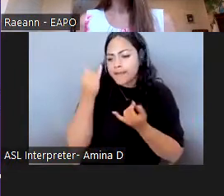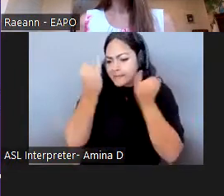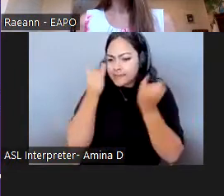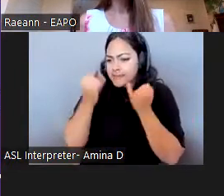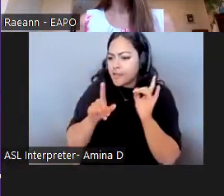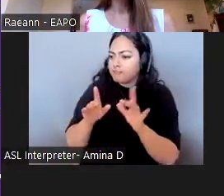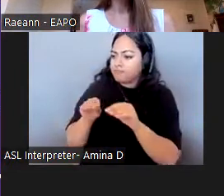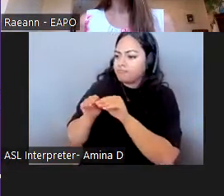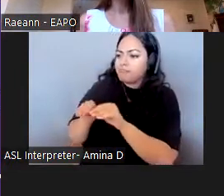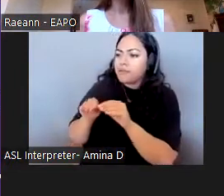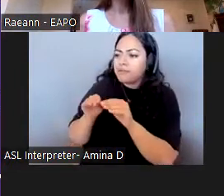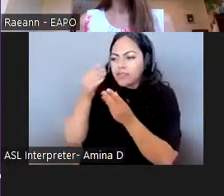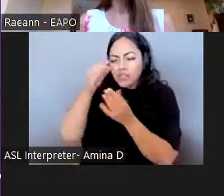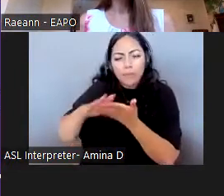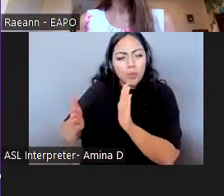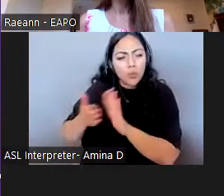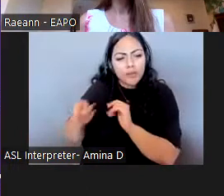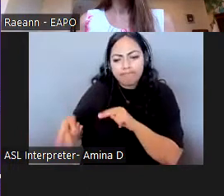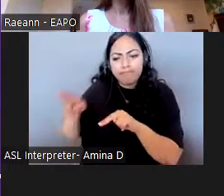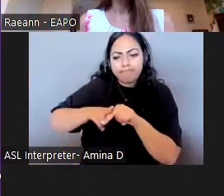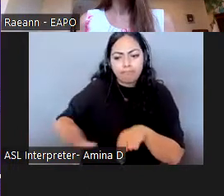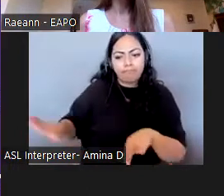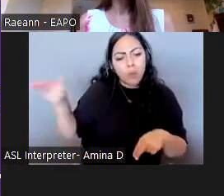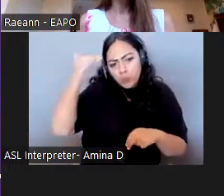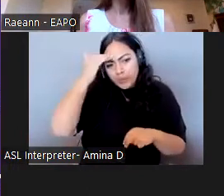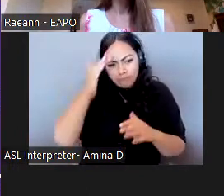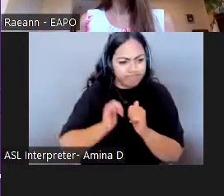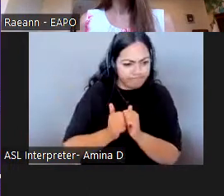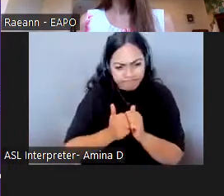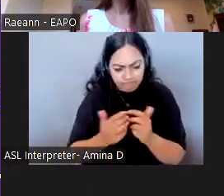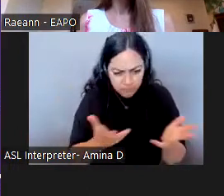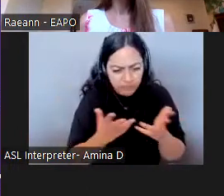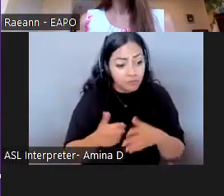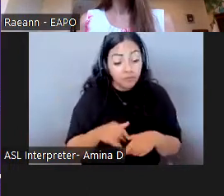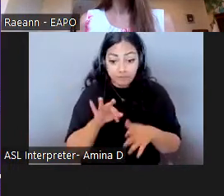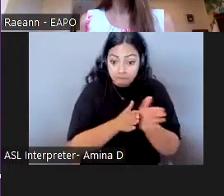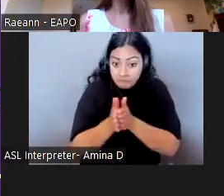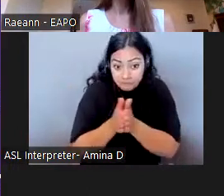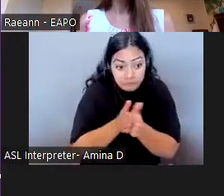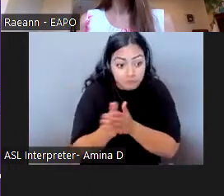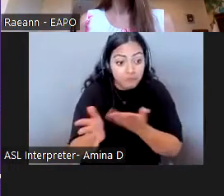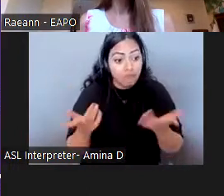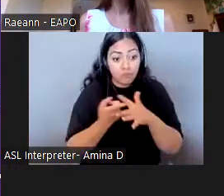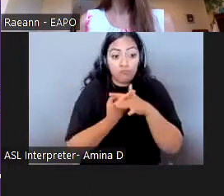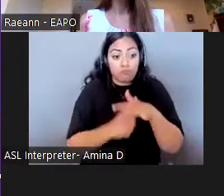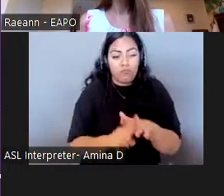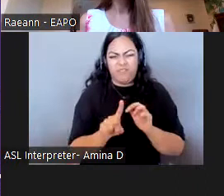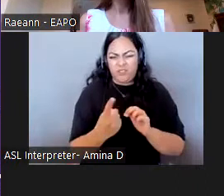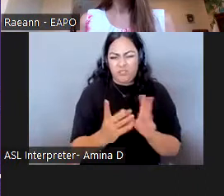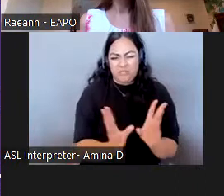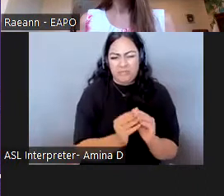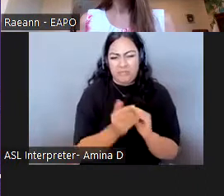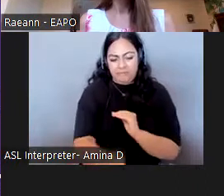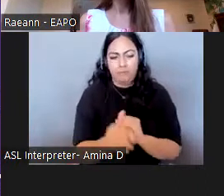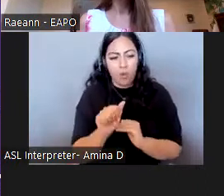way to do that, and also what topics you would like to cover. So if you're interested, we are starting with the first meeting in August,